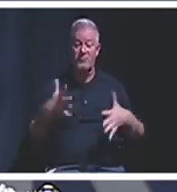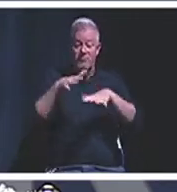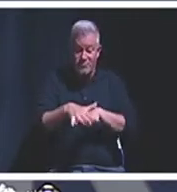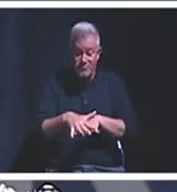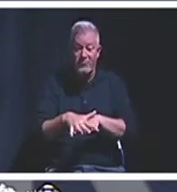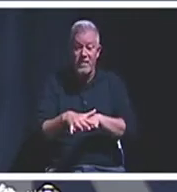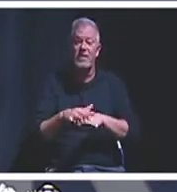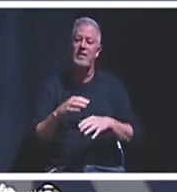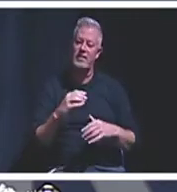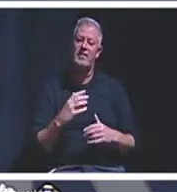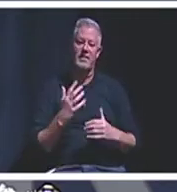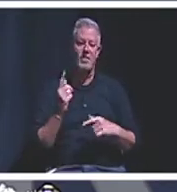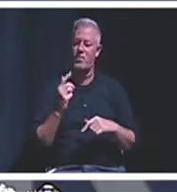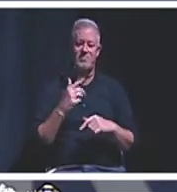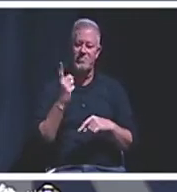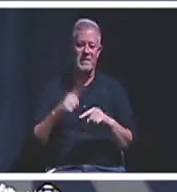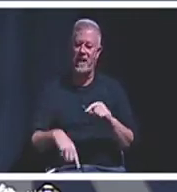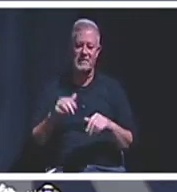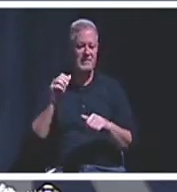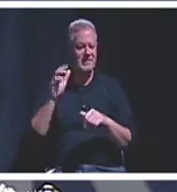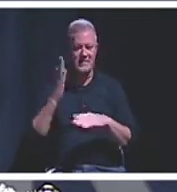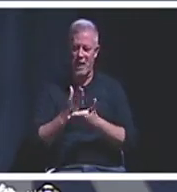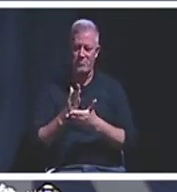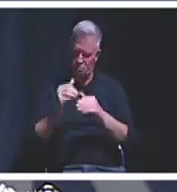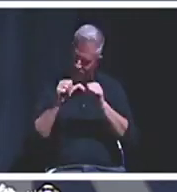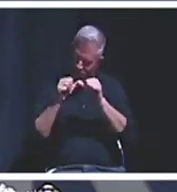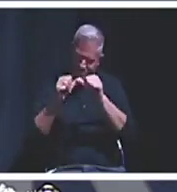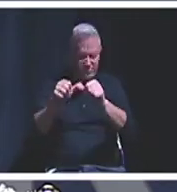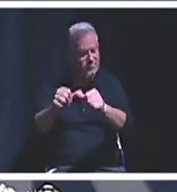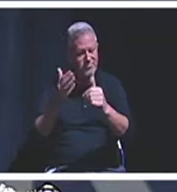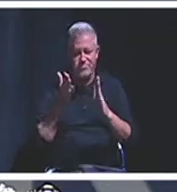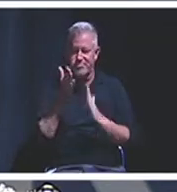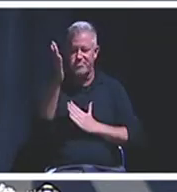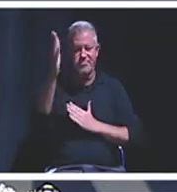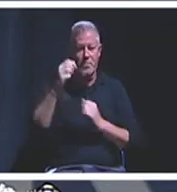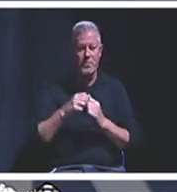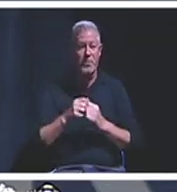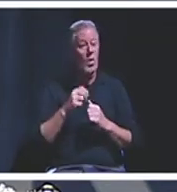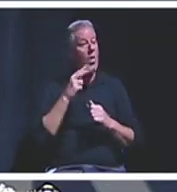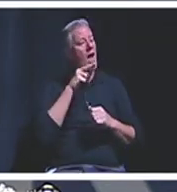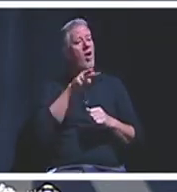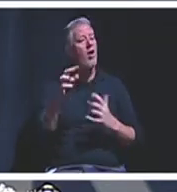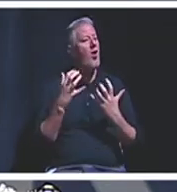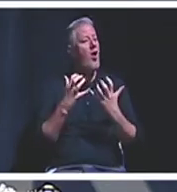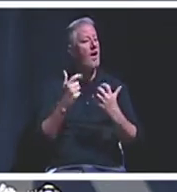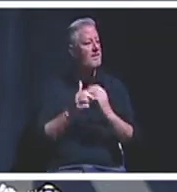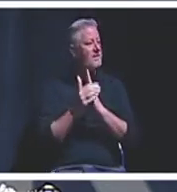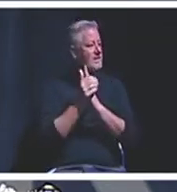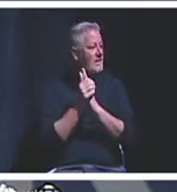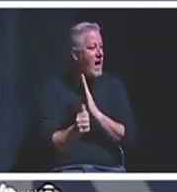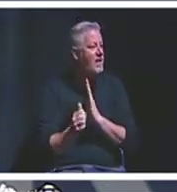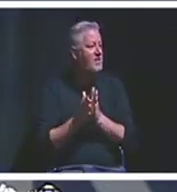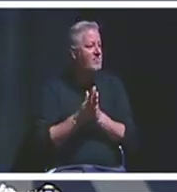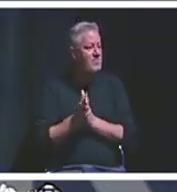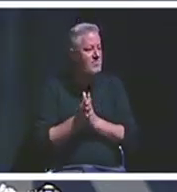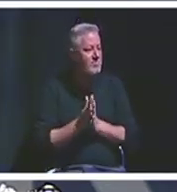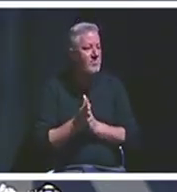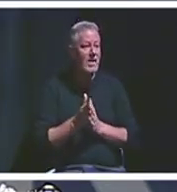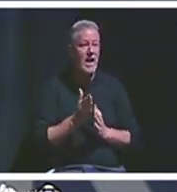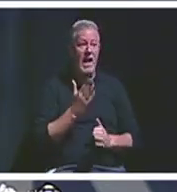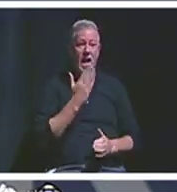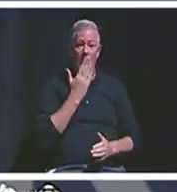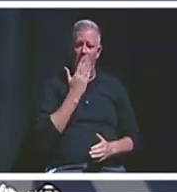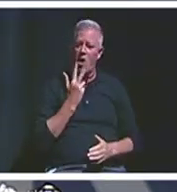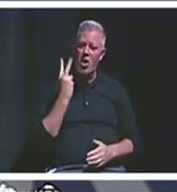unstoppable. And when I look out into the audience in front of me, I see talented, ambitious, and might I add, very good-looking group